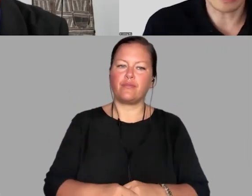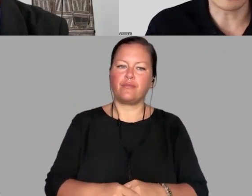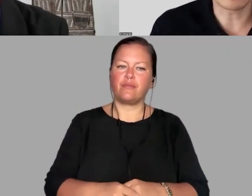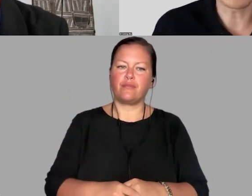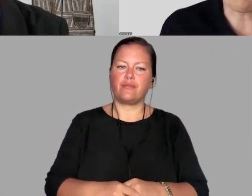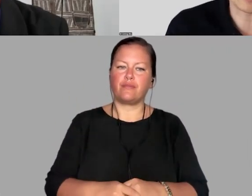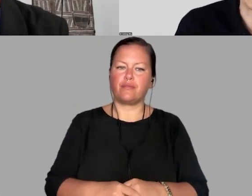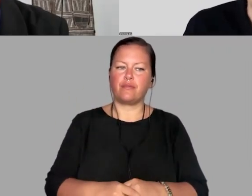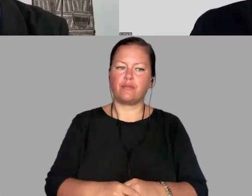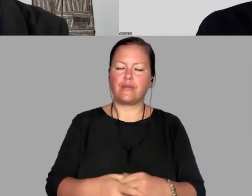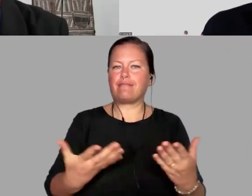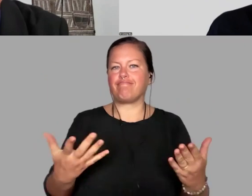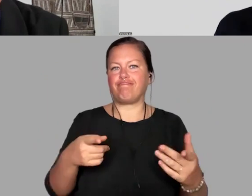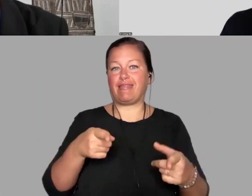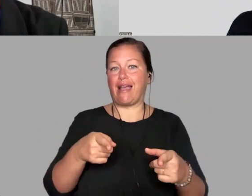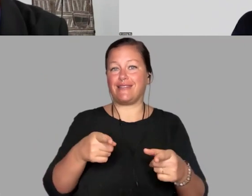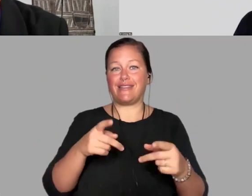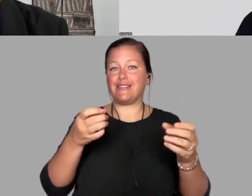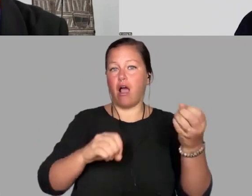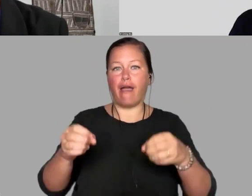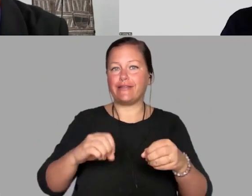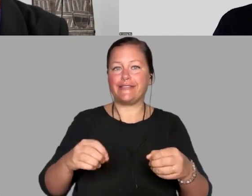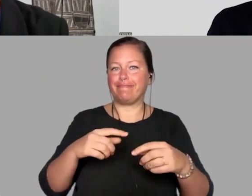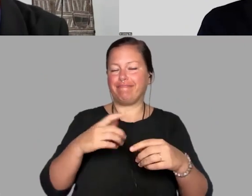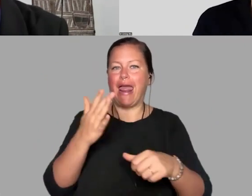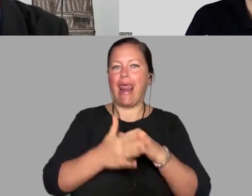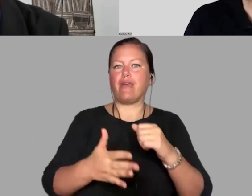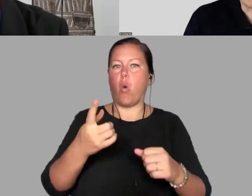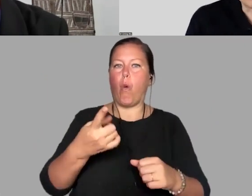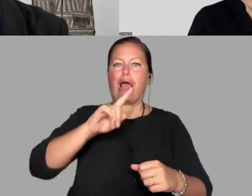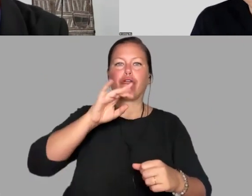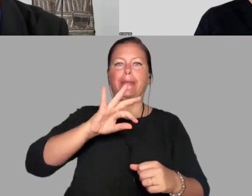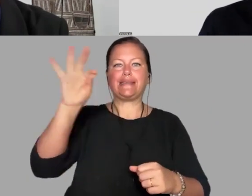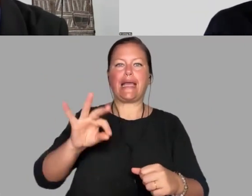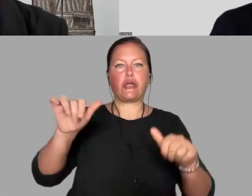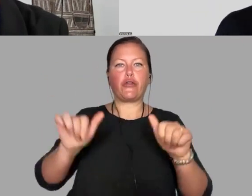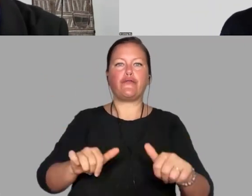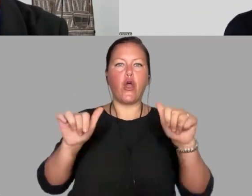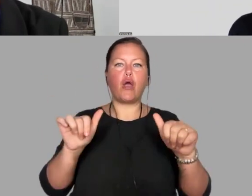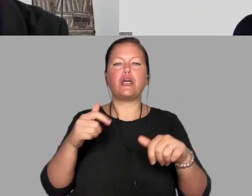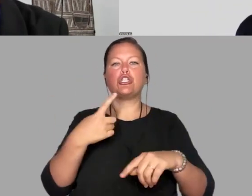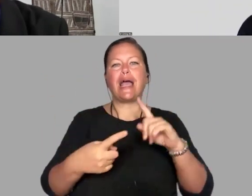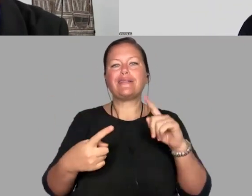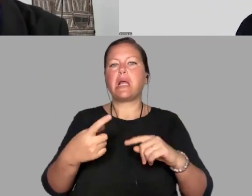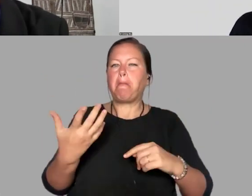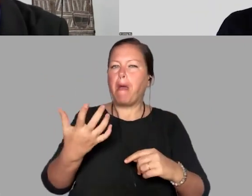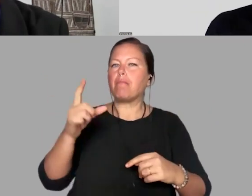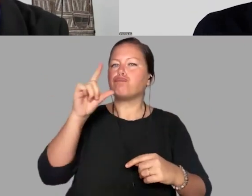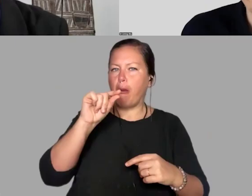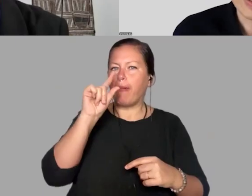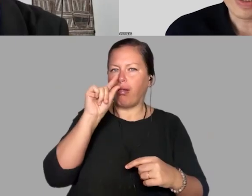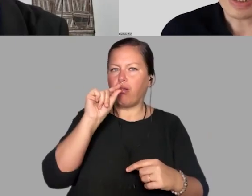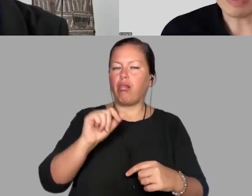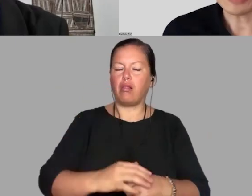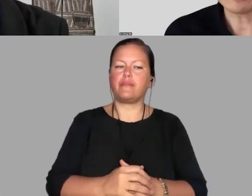as a science, the nature of science is a lot of things are not 100%, but it's the probability of that, and sometimes we can improve that a